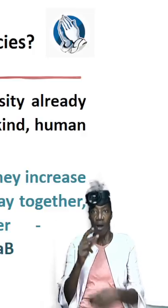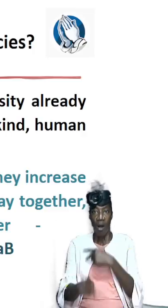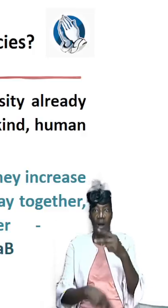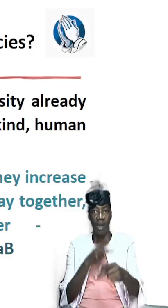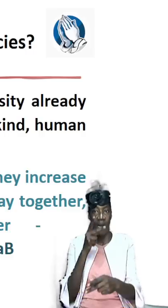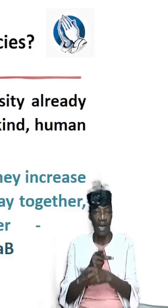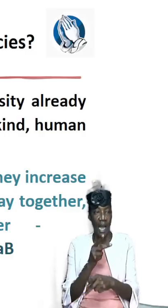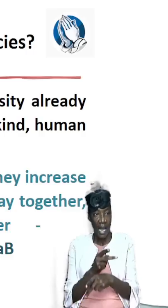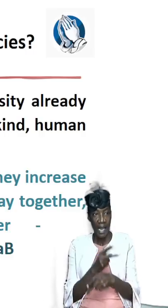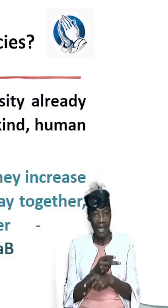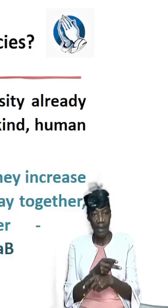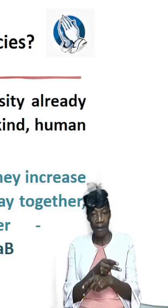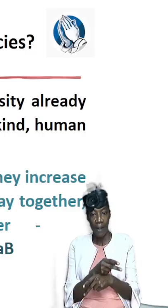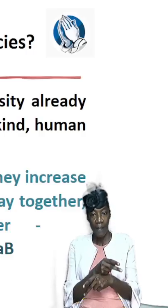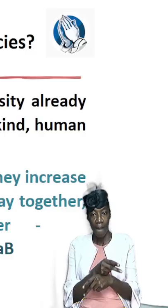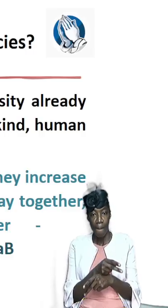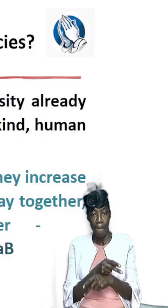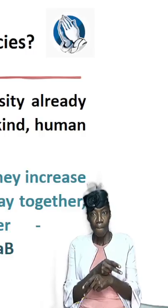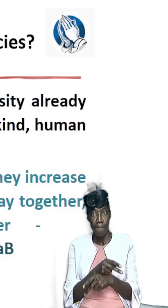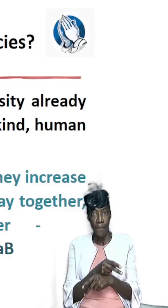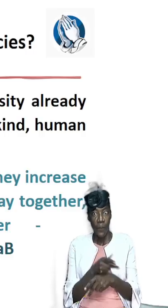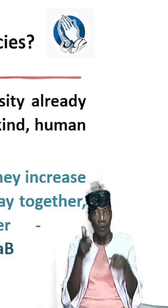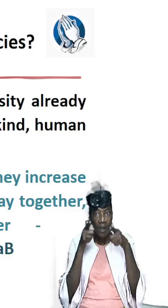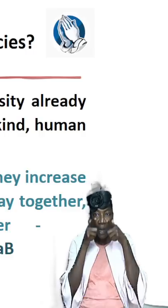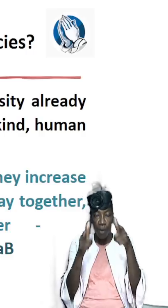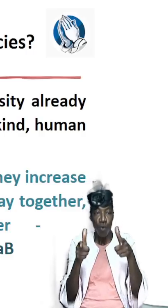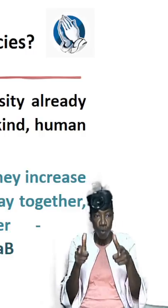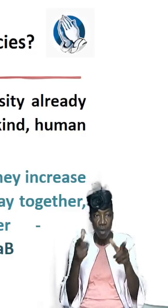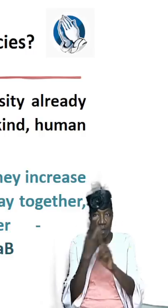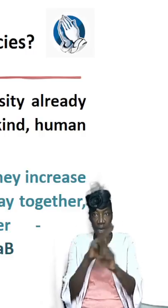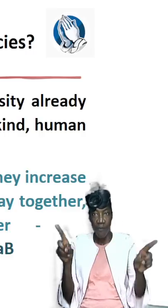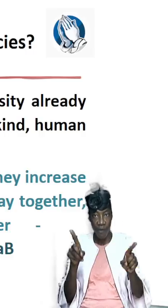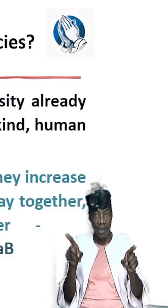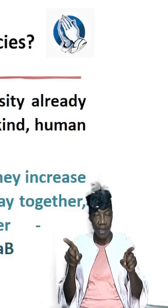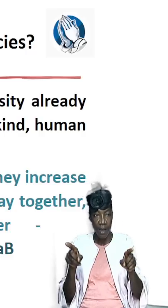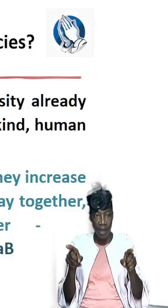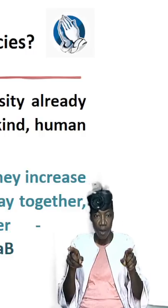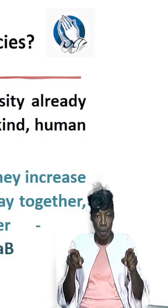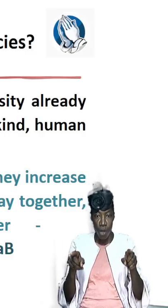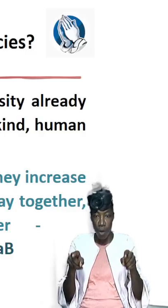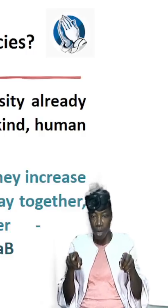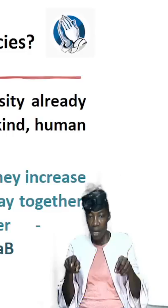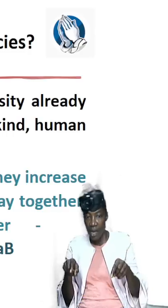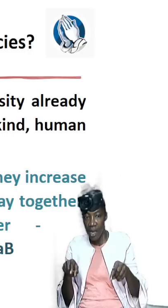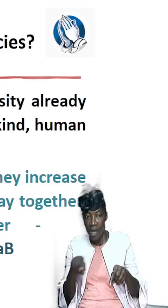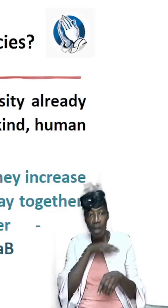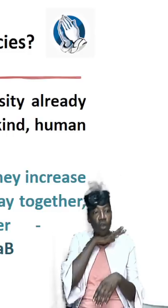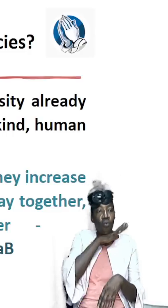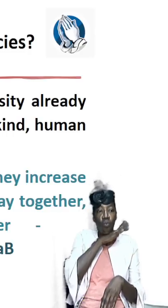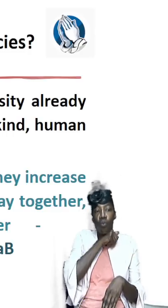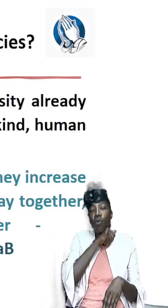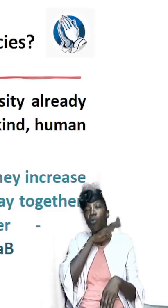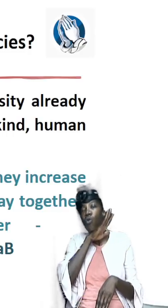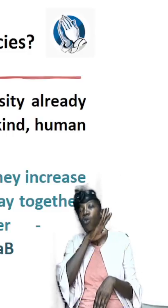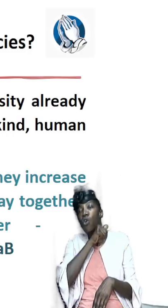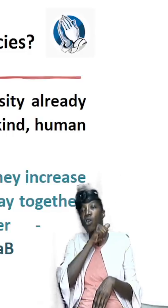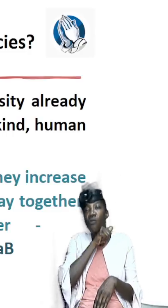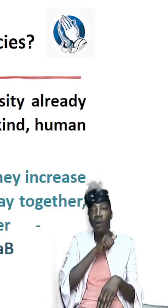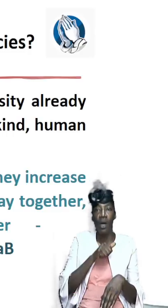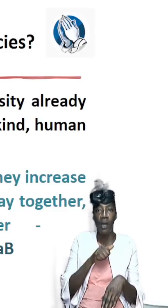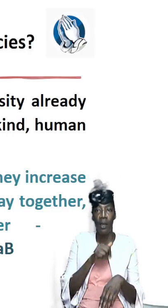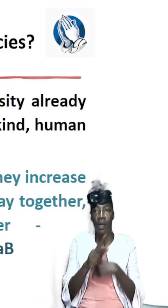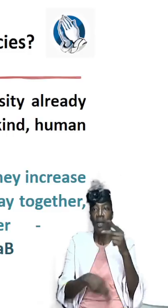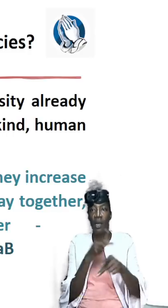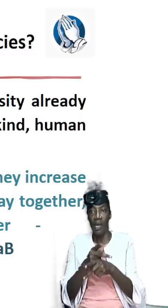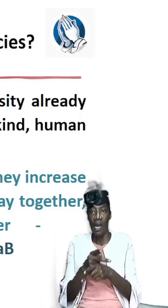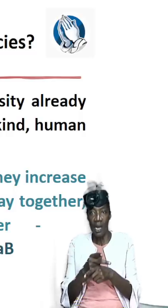when they mate, depending on who they mate with, they look different. When you look at the elephant kind, you see elephant, though they have the same shape, they